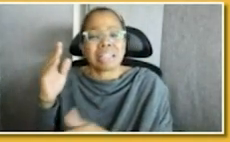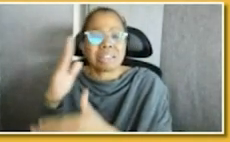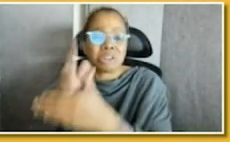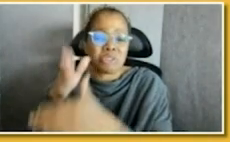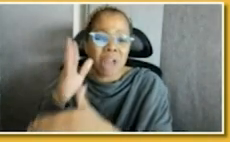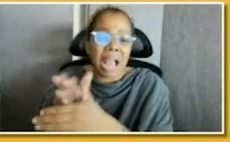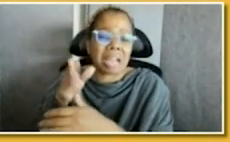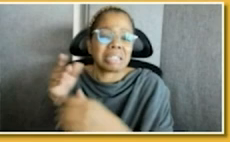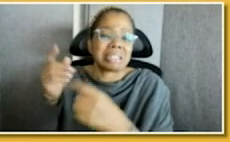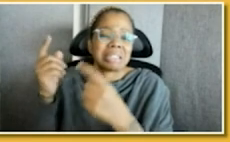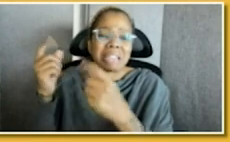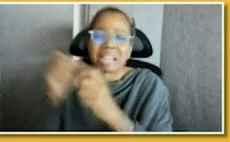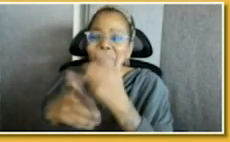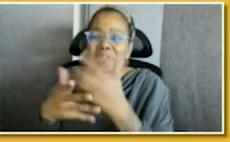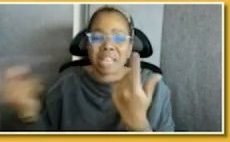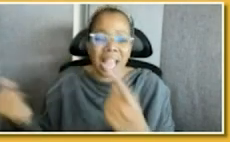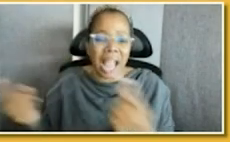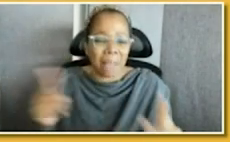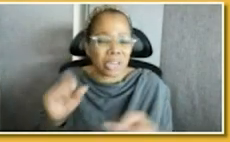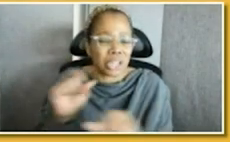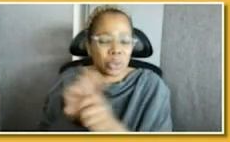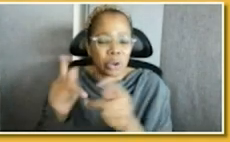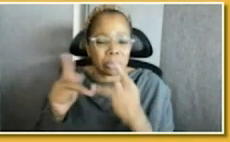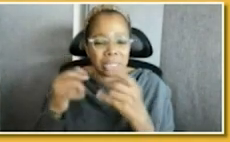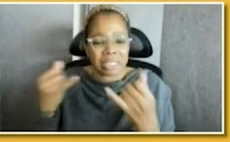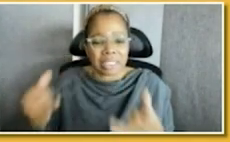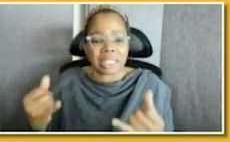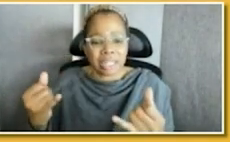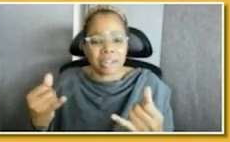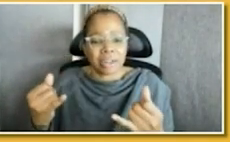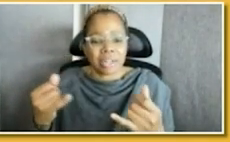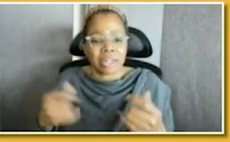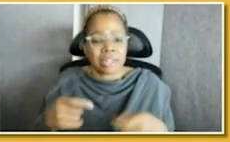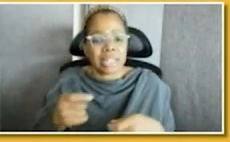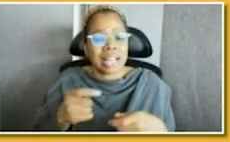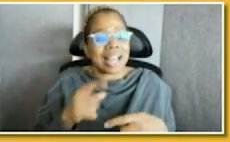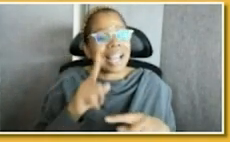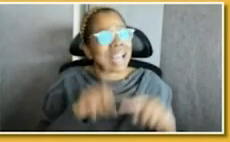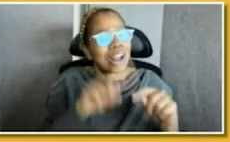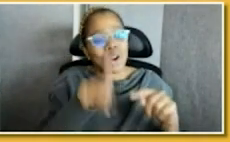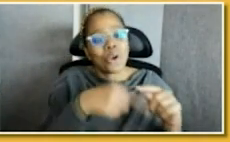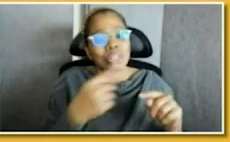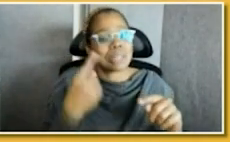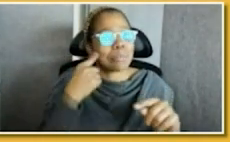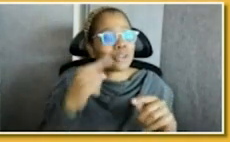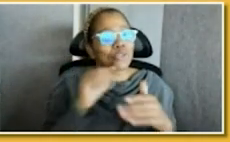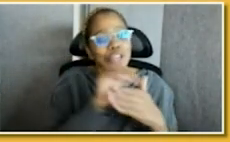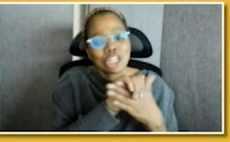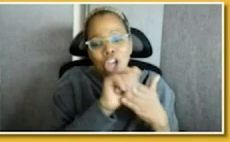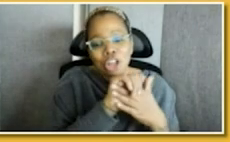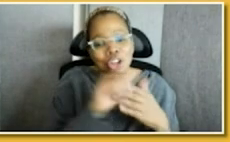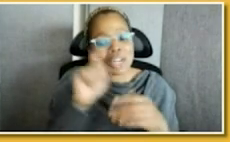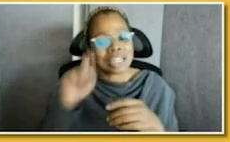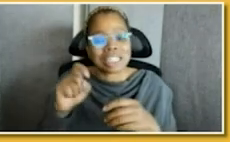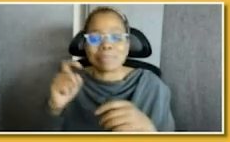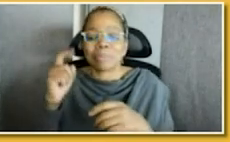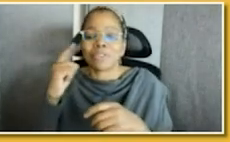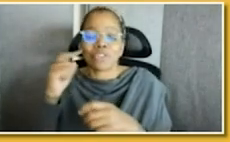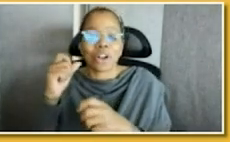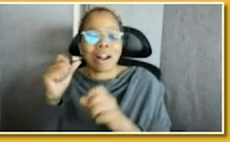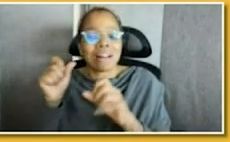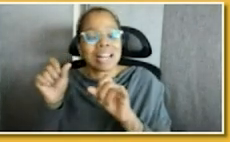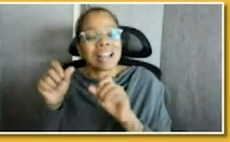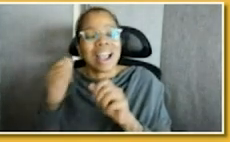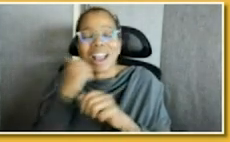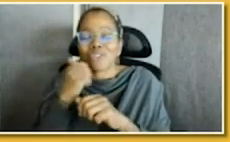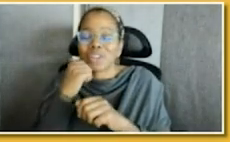works. It can't just be for the dollar. It got to be for everyday life struggles. If you don't like